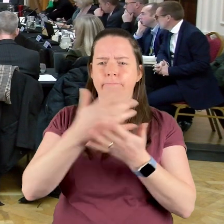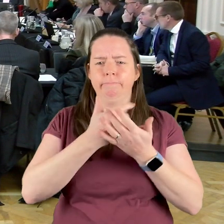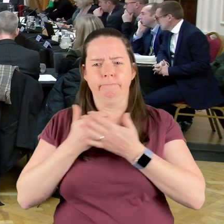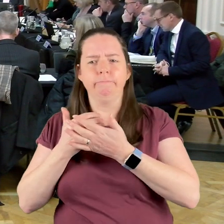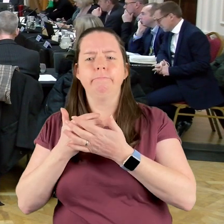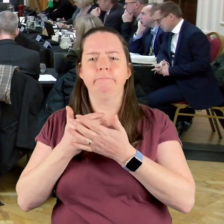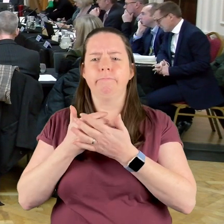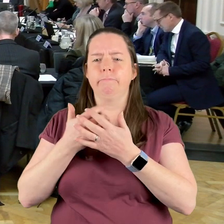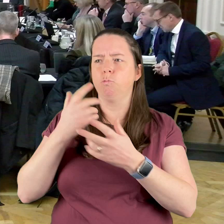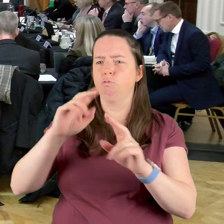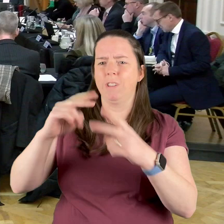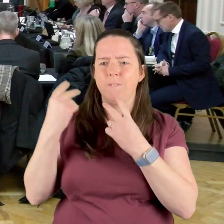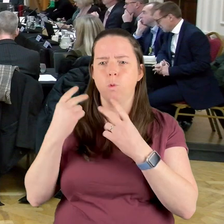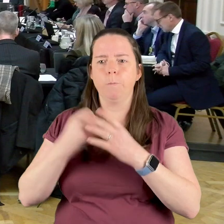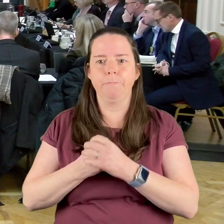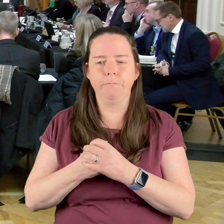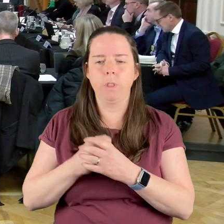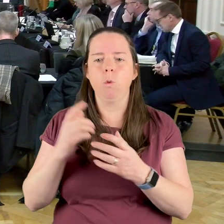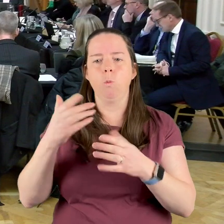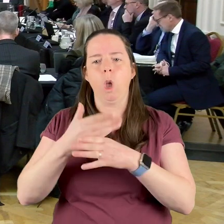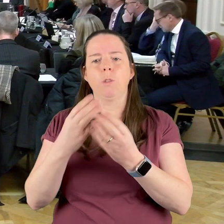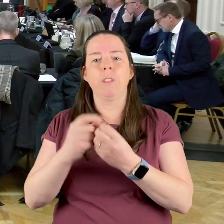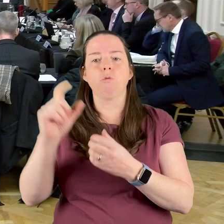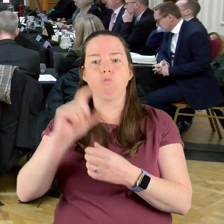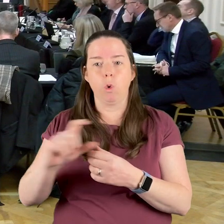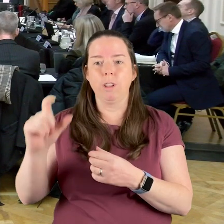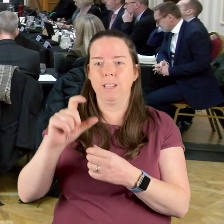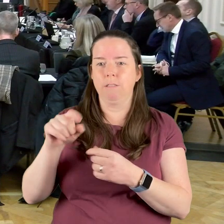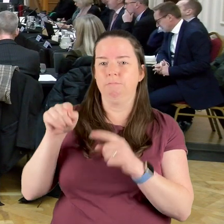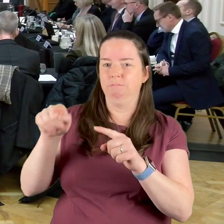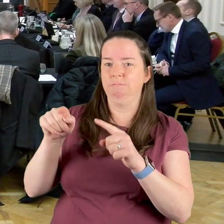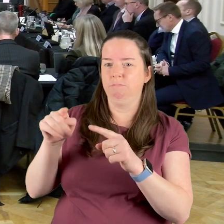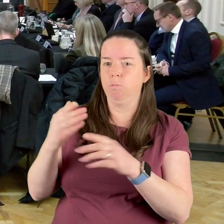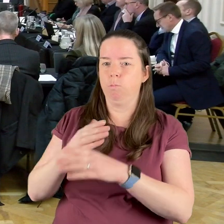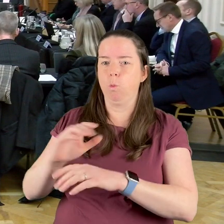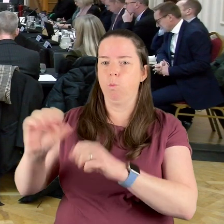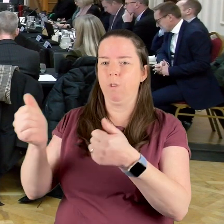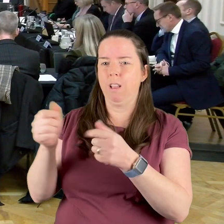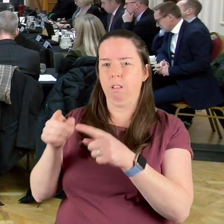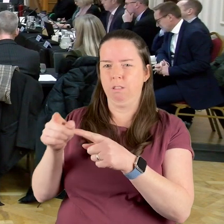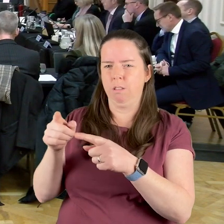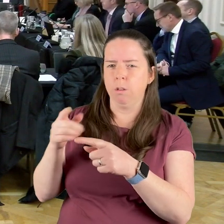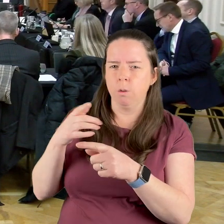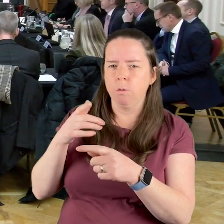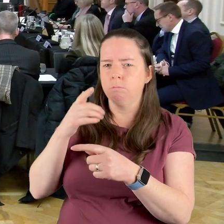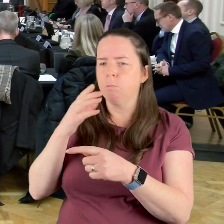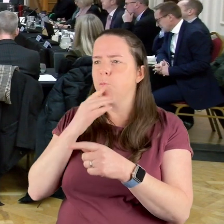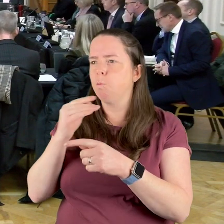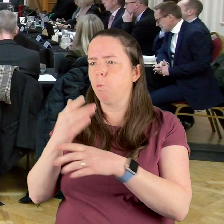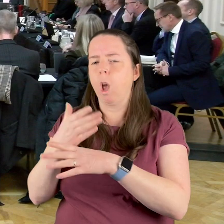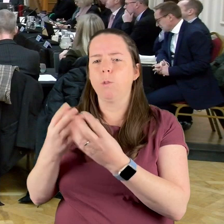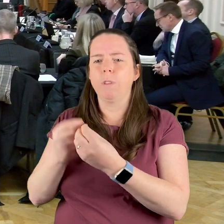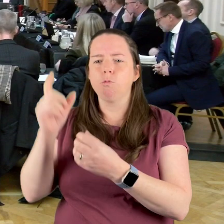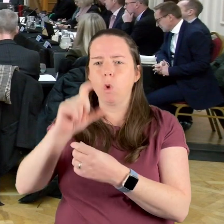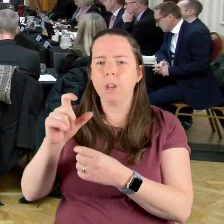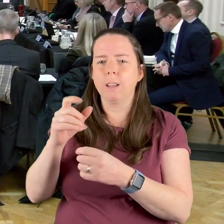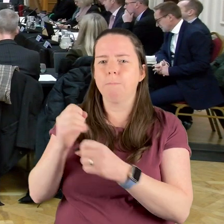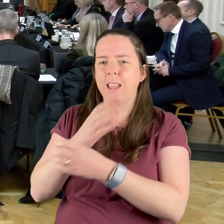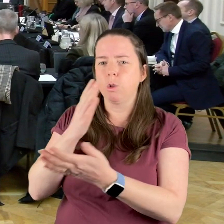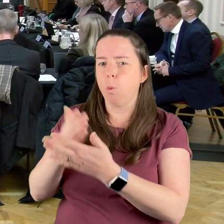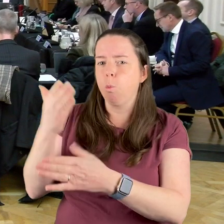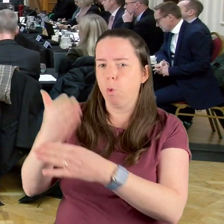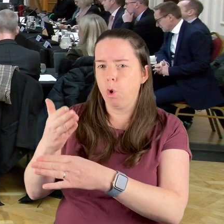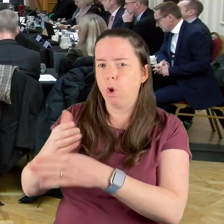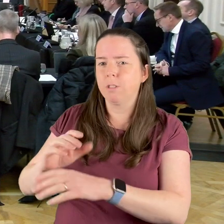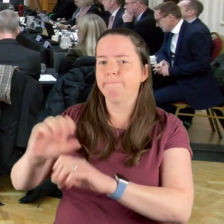that to triangulate and actually bring out more thematic review. And we are working with Croydon. Our full brief is all going well. We are working with